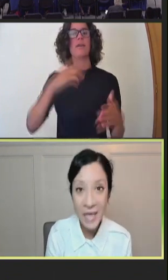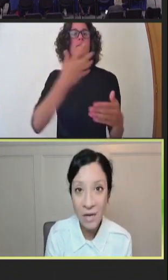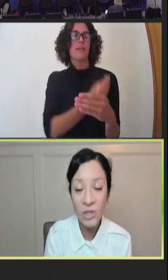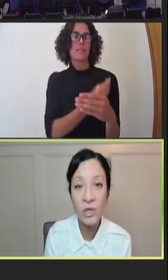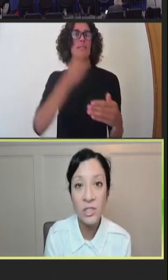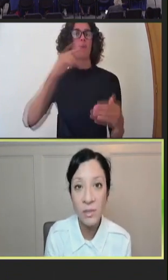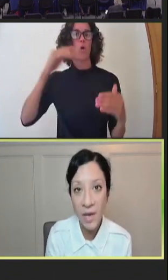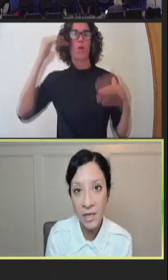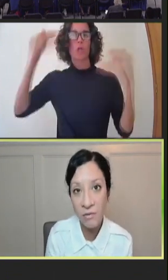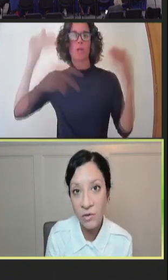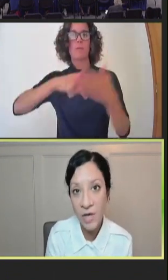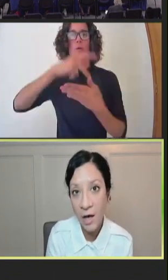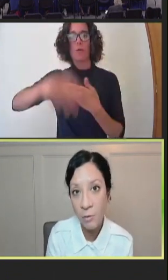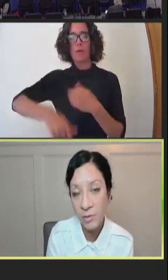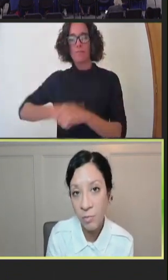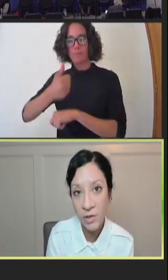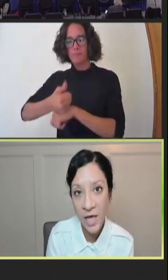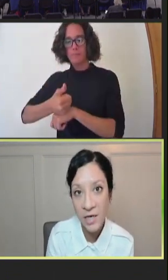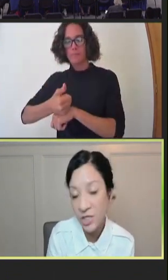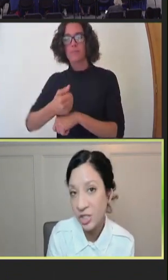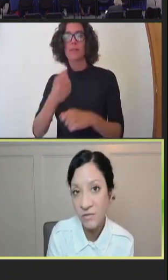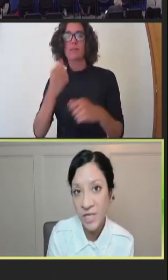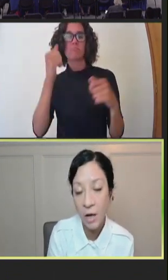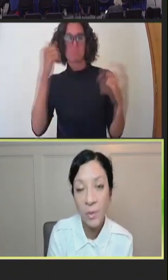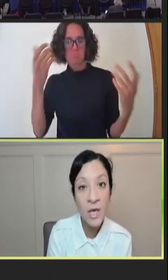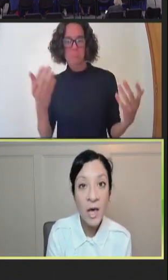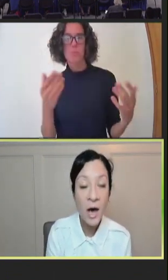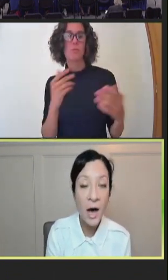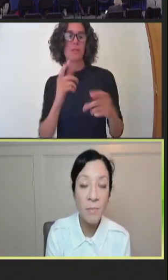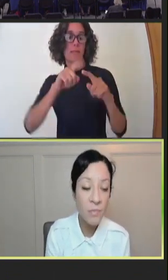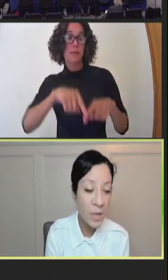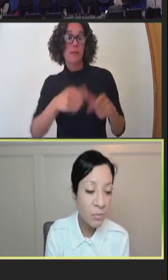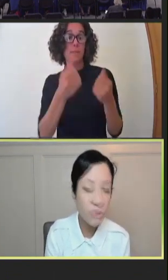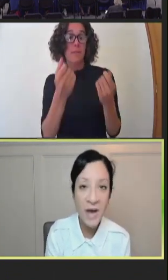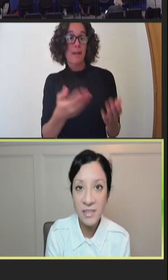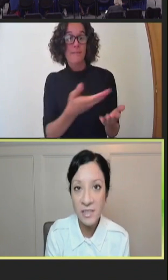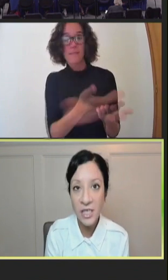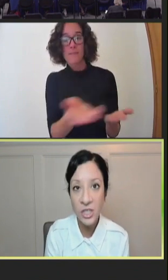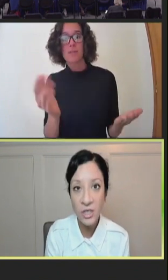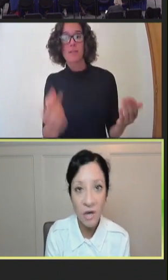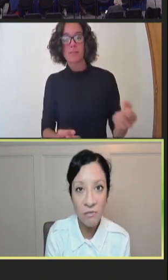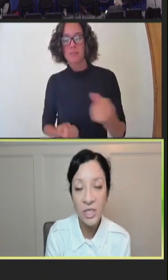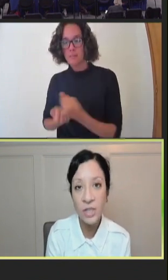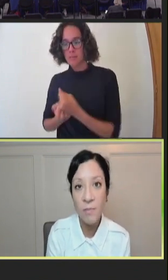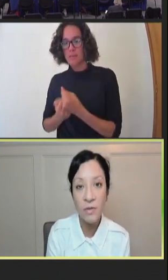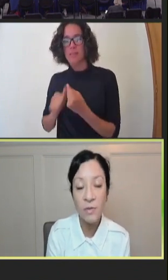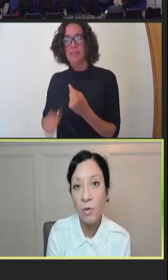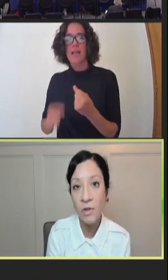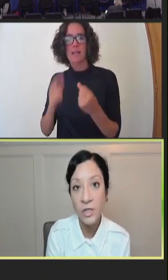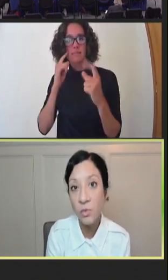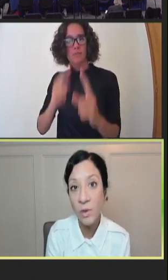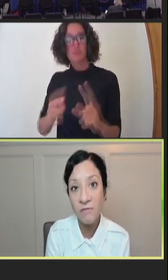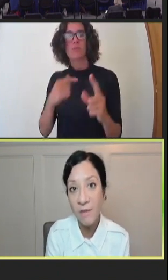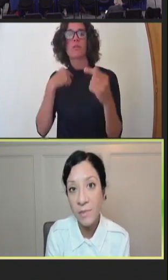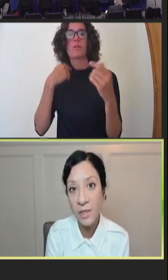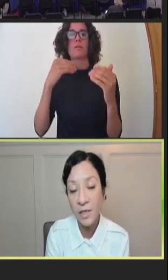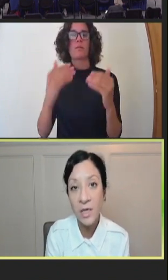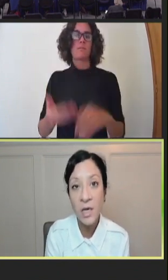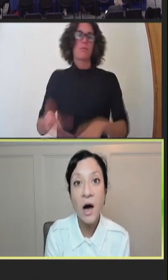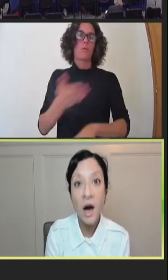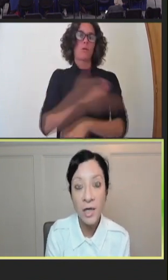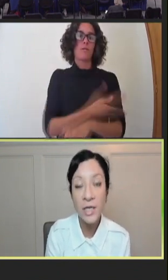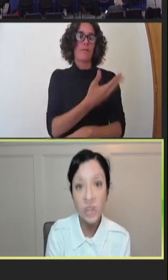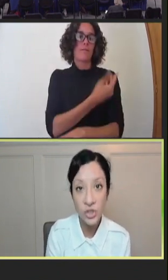And again, we look to many of you to help support that initiative to help improve vaccination coverage among the more than 25